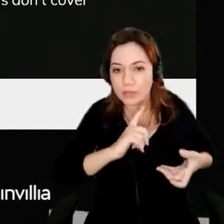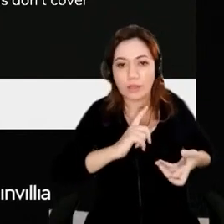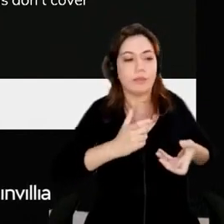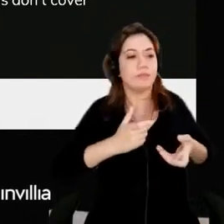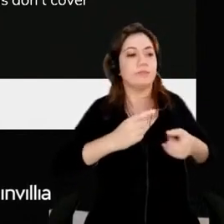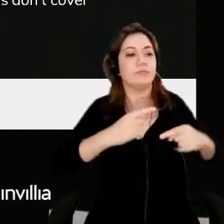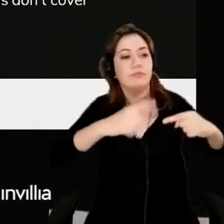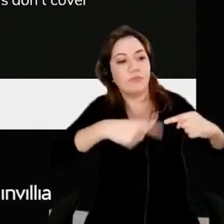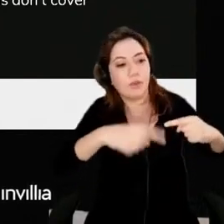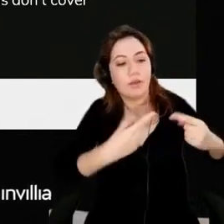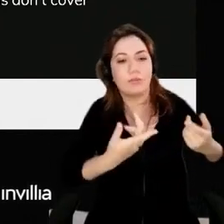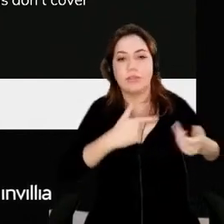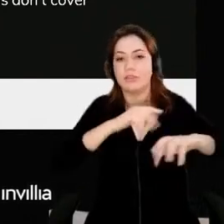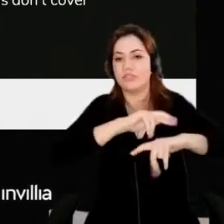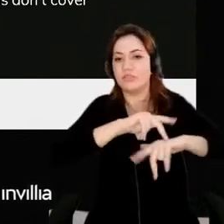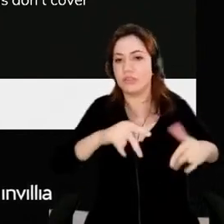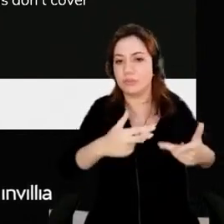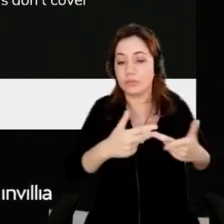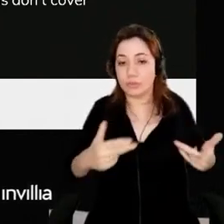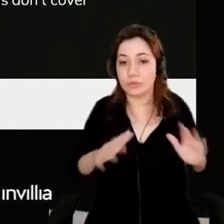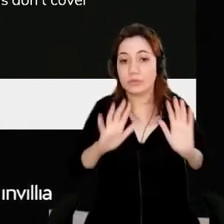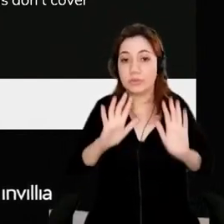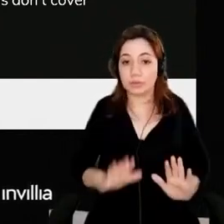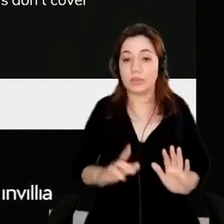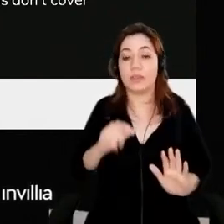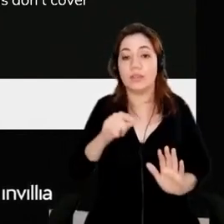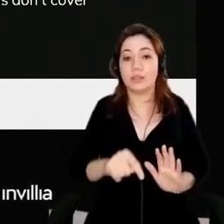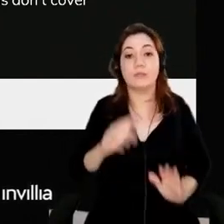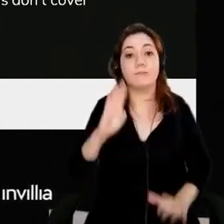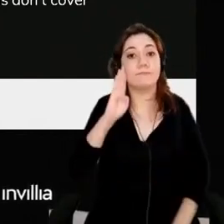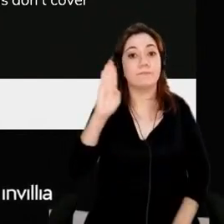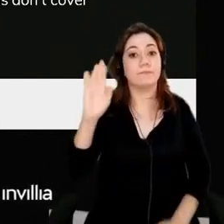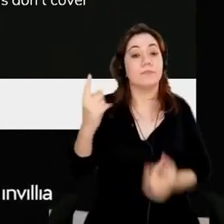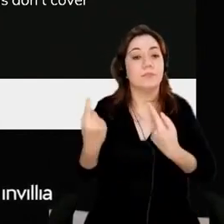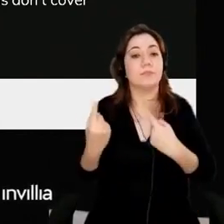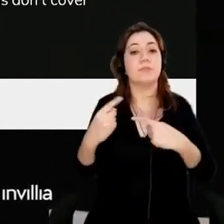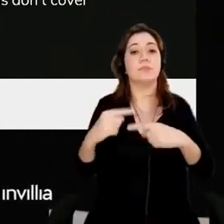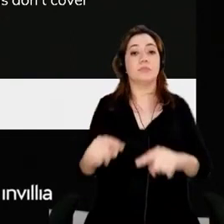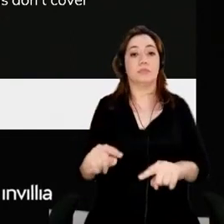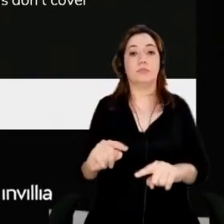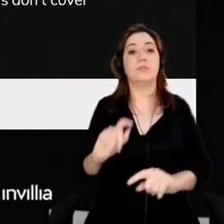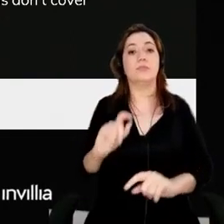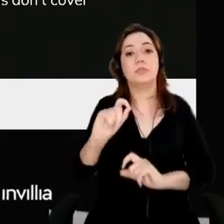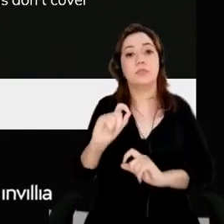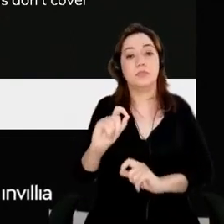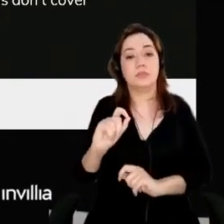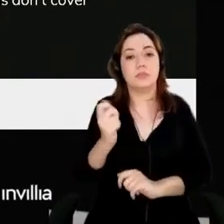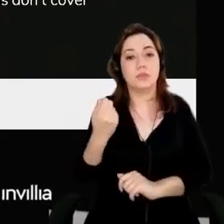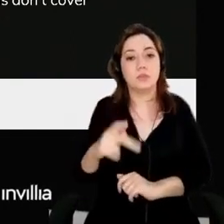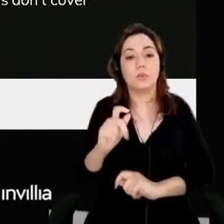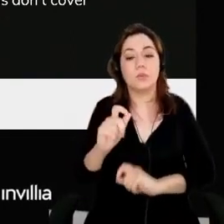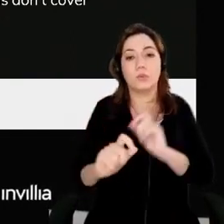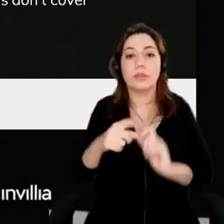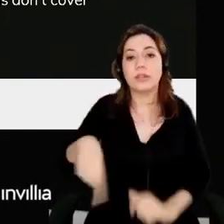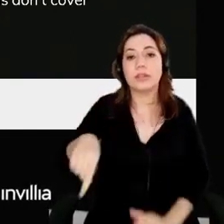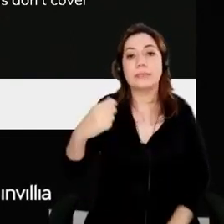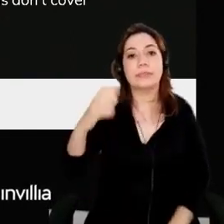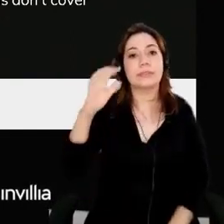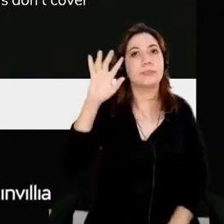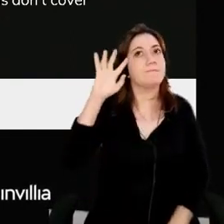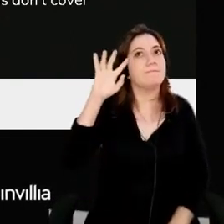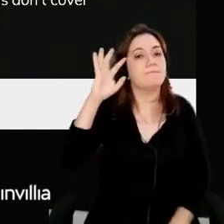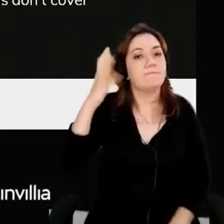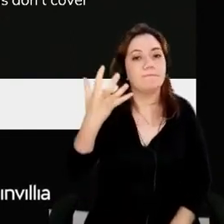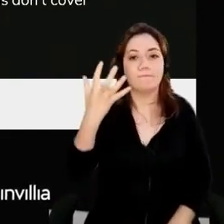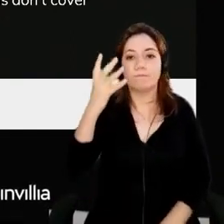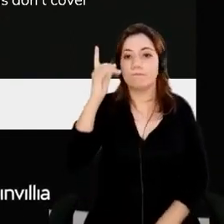ultimately, the key challenge that they end up with is that they need to figure out how to prioritize